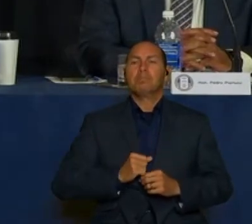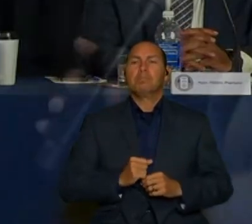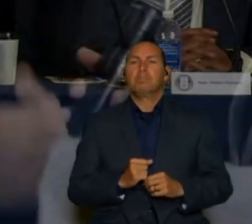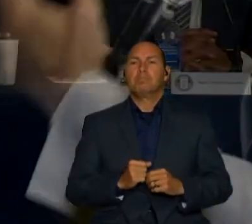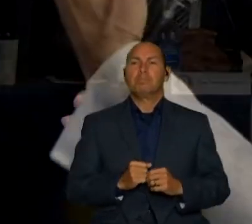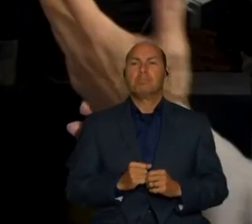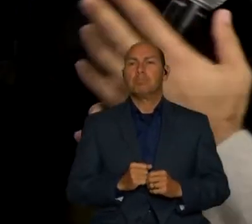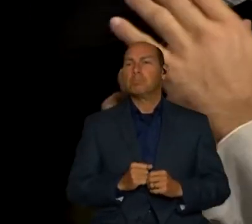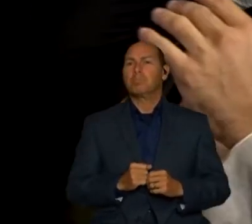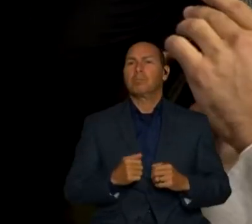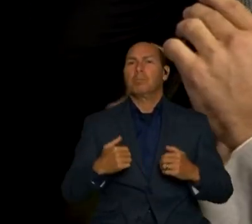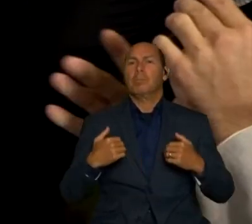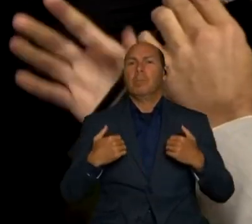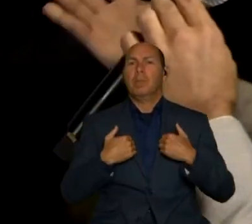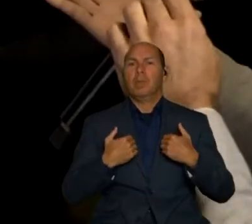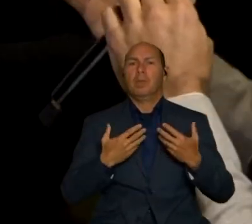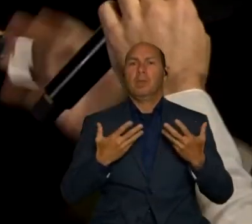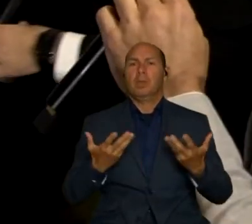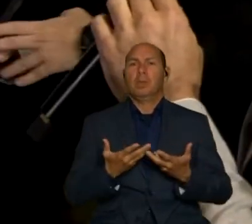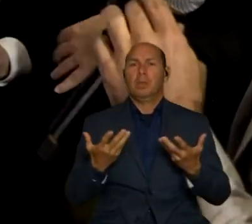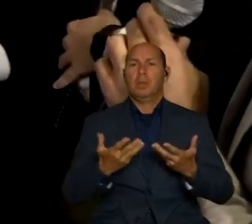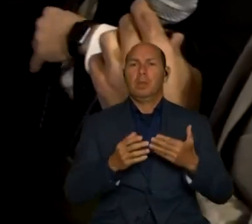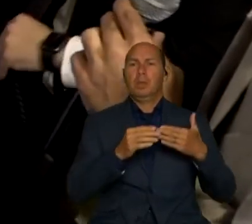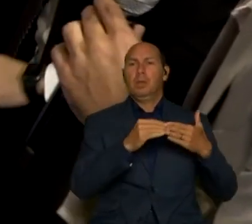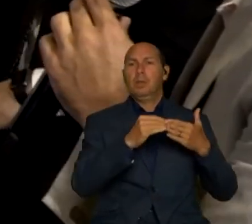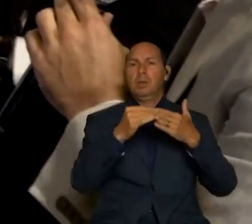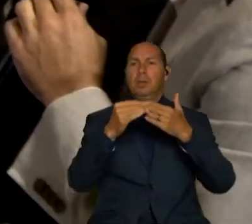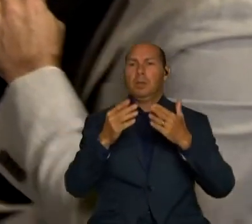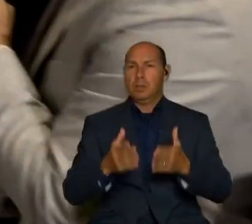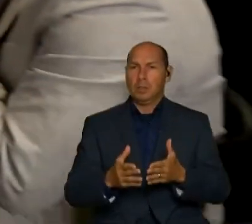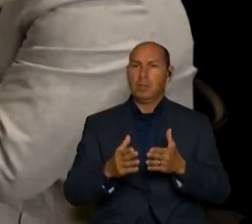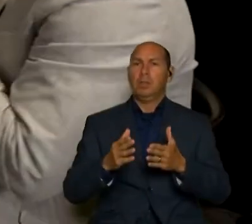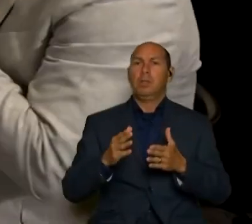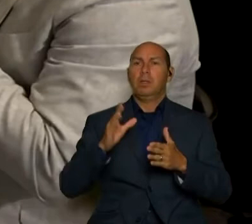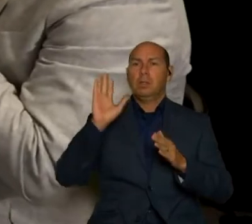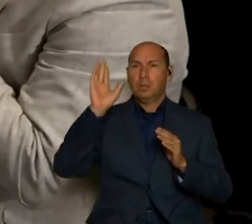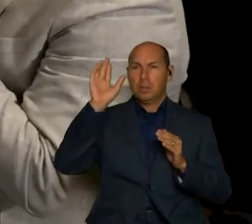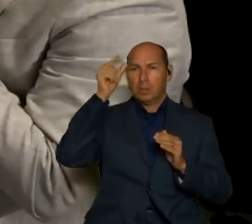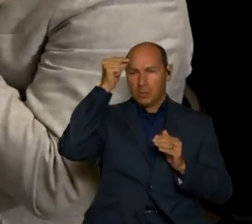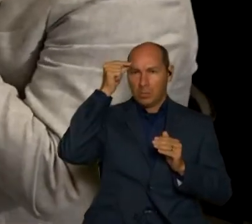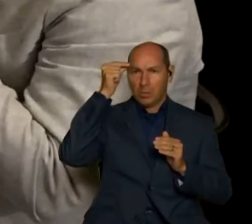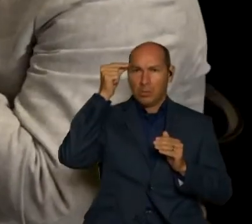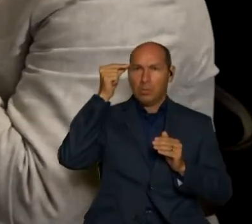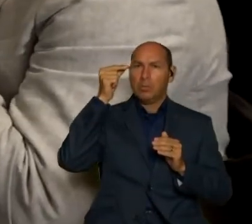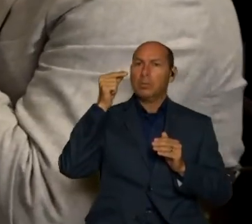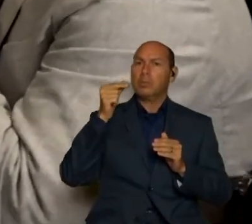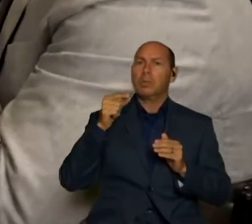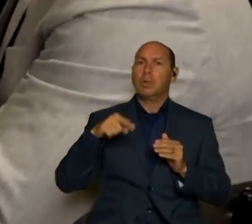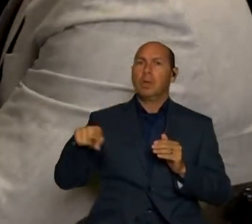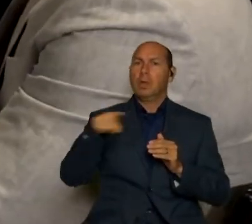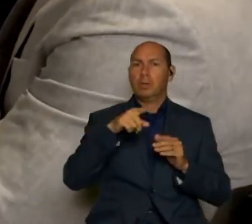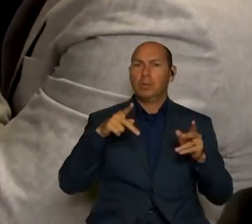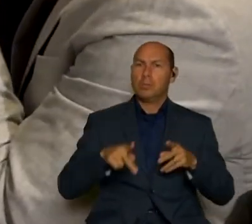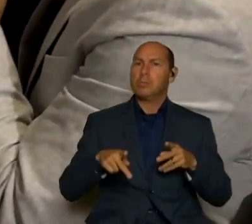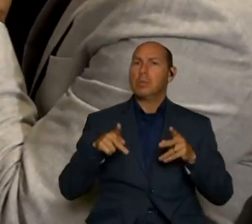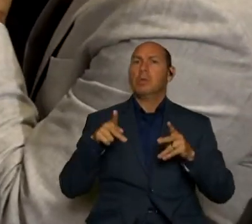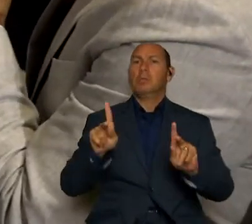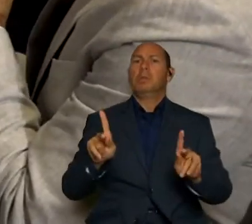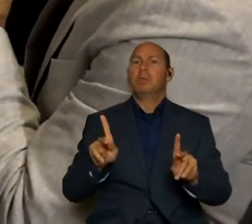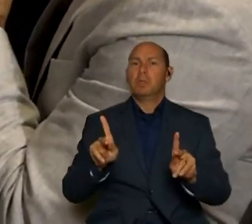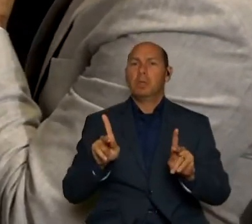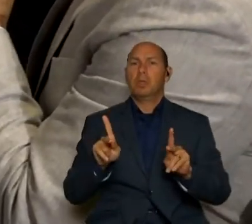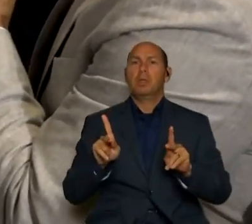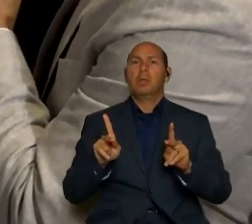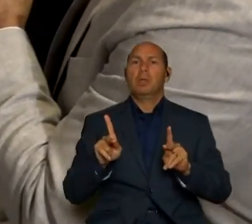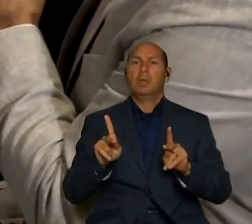All right, so we have here leaders of the government that have really made this reform possible. So I